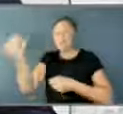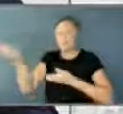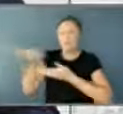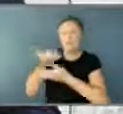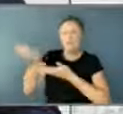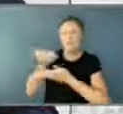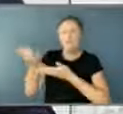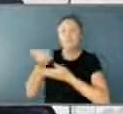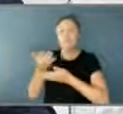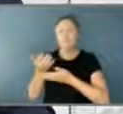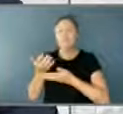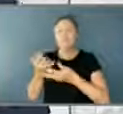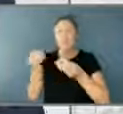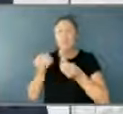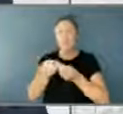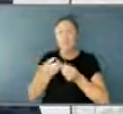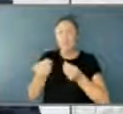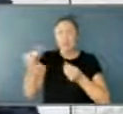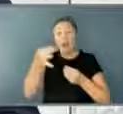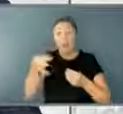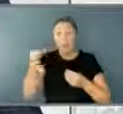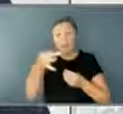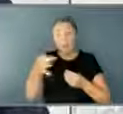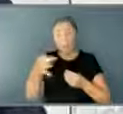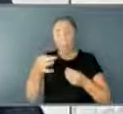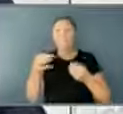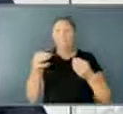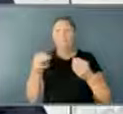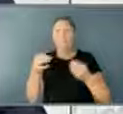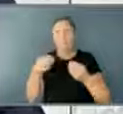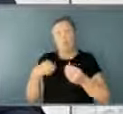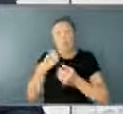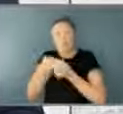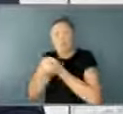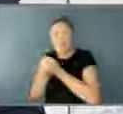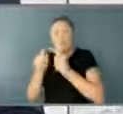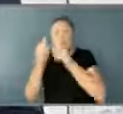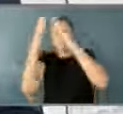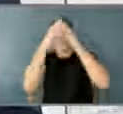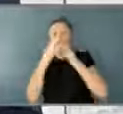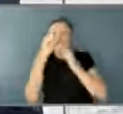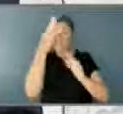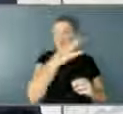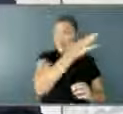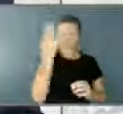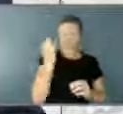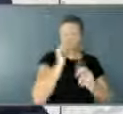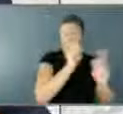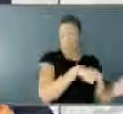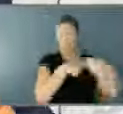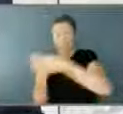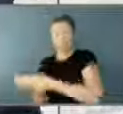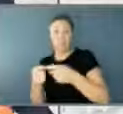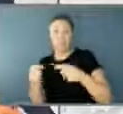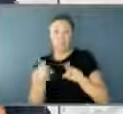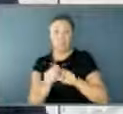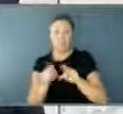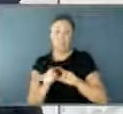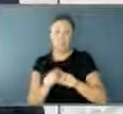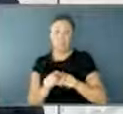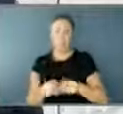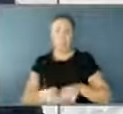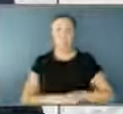Pacific. And this, as much potentially assists that task as it certainly assists our task in the rollout of